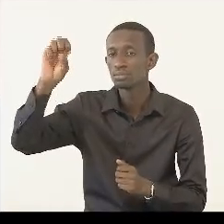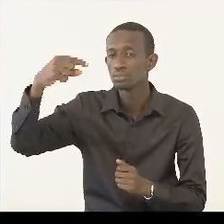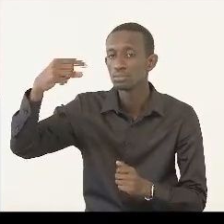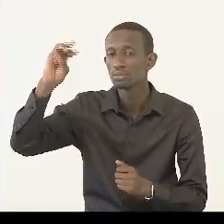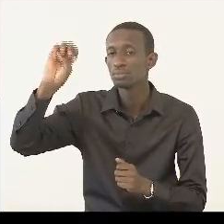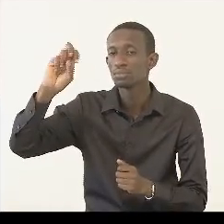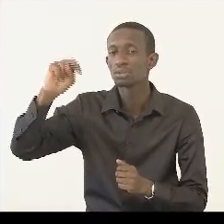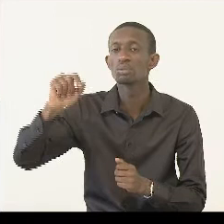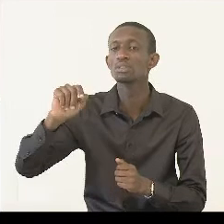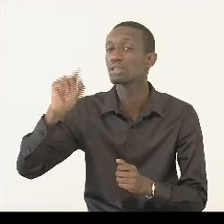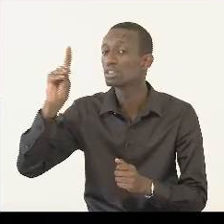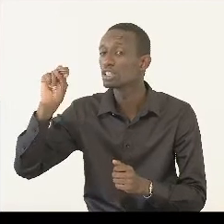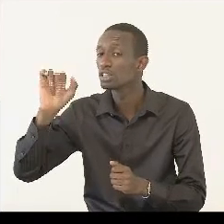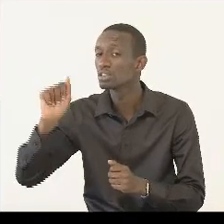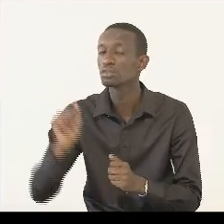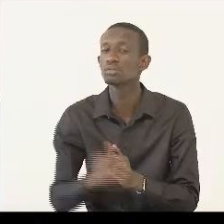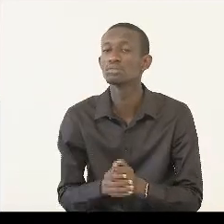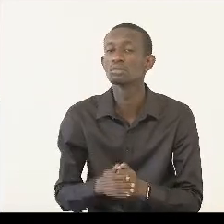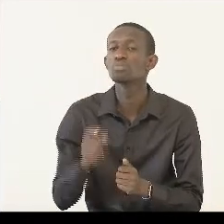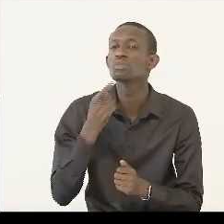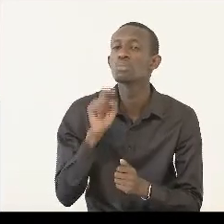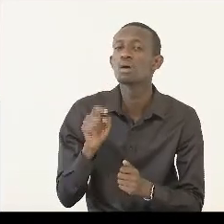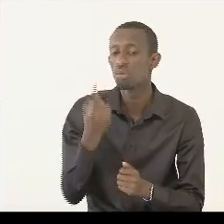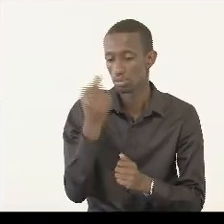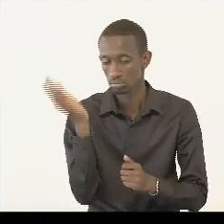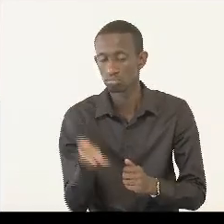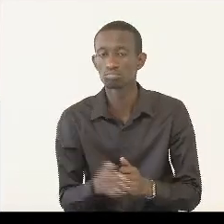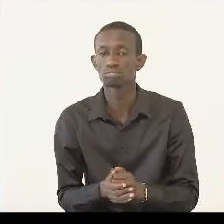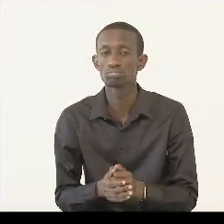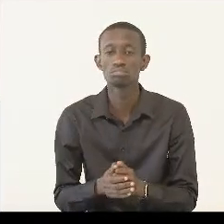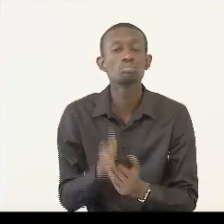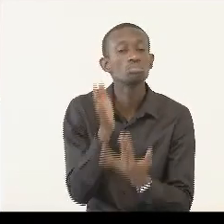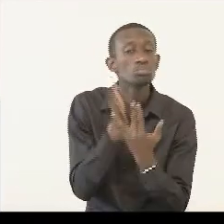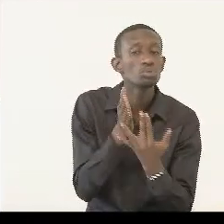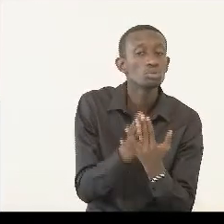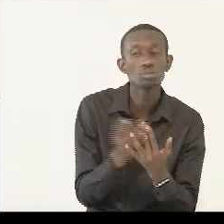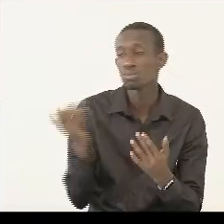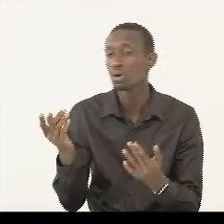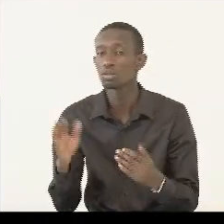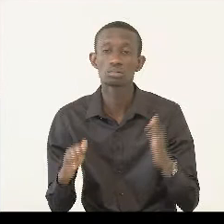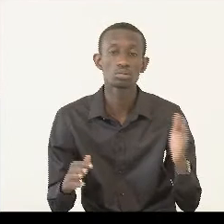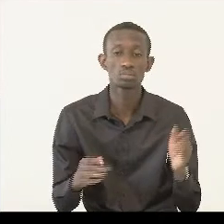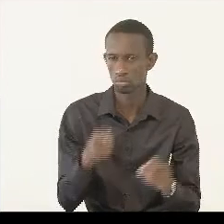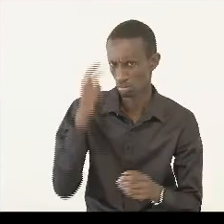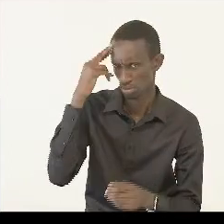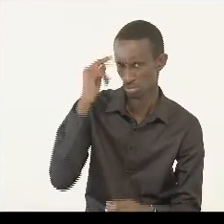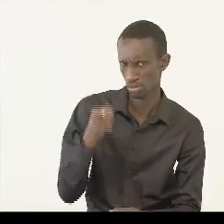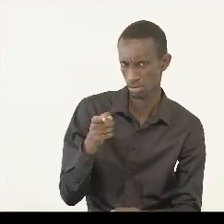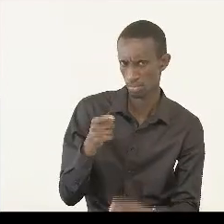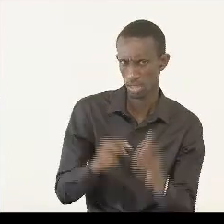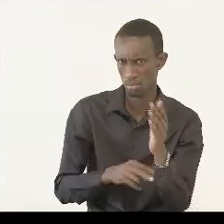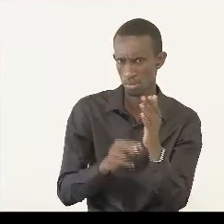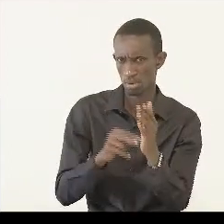zip, and then you cut 1/2. So between one strand and another, remember the ladder.